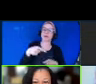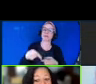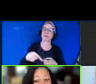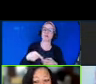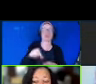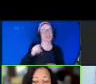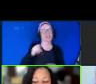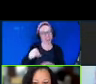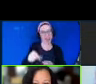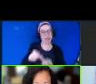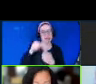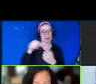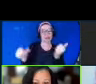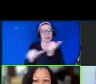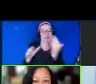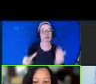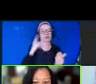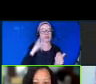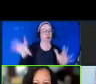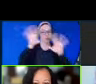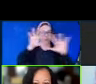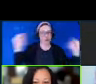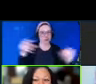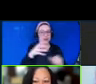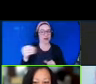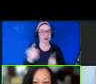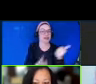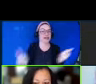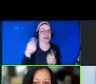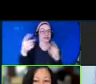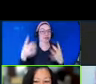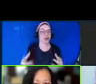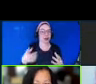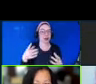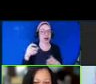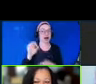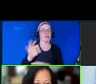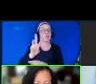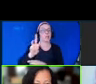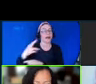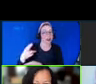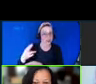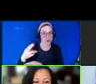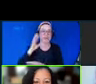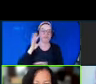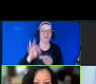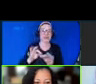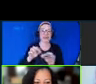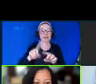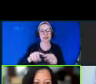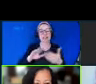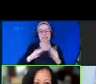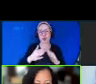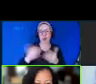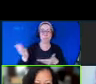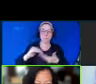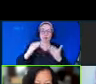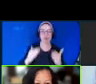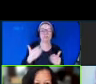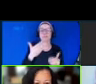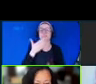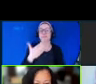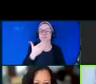the President and the Executive Director of the White House Office of Faith-Based and Neighborhood Partnerships. Thank you so, Melissa, for joining